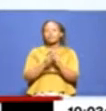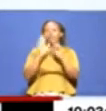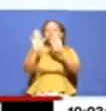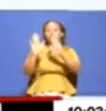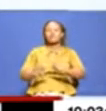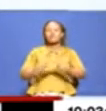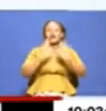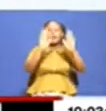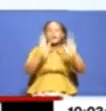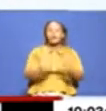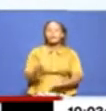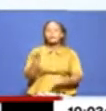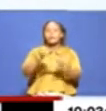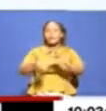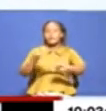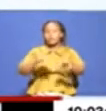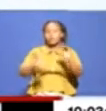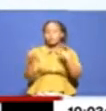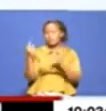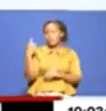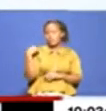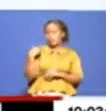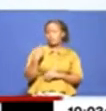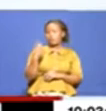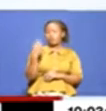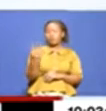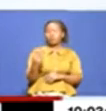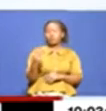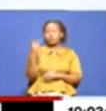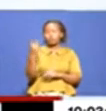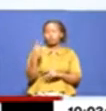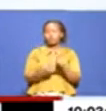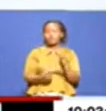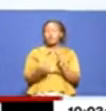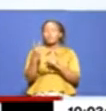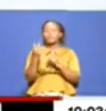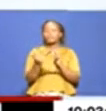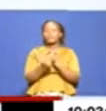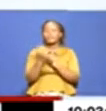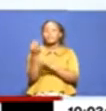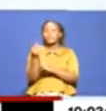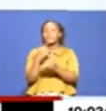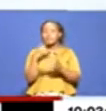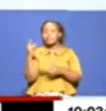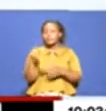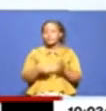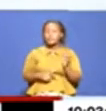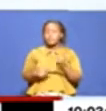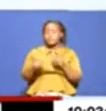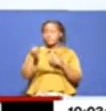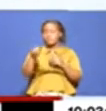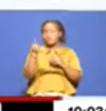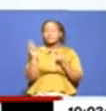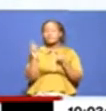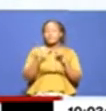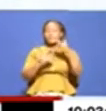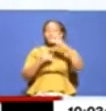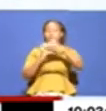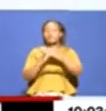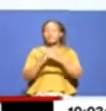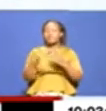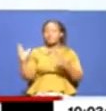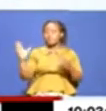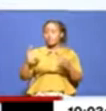number 42 of 2013, set expenditure limits for candidates and parties for